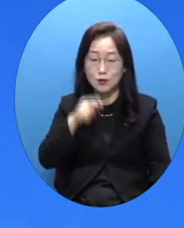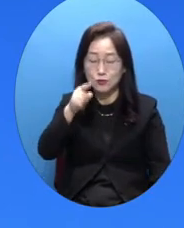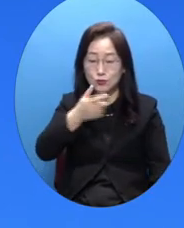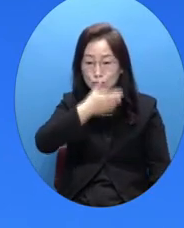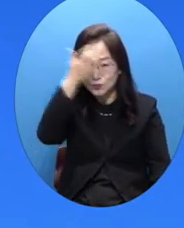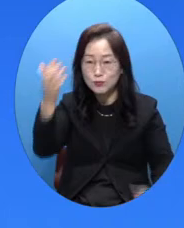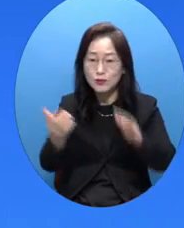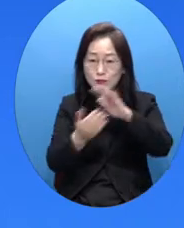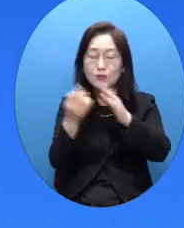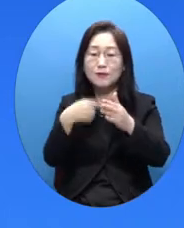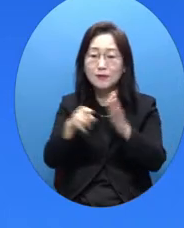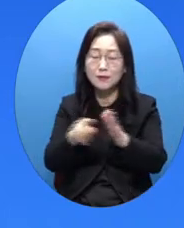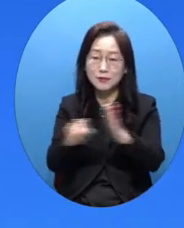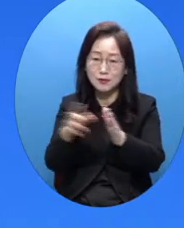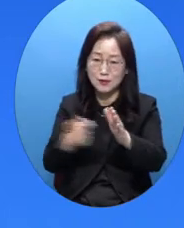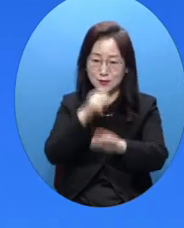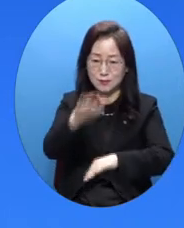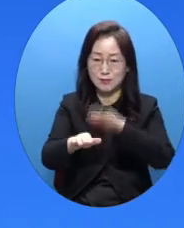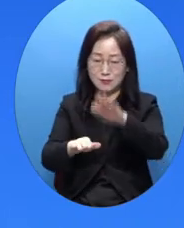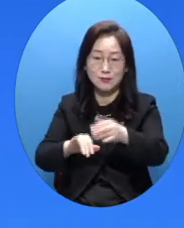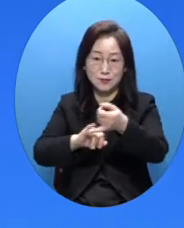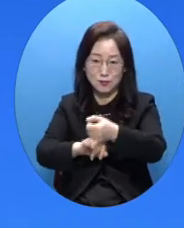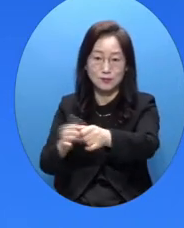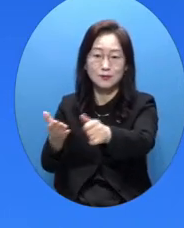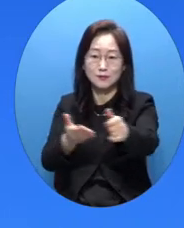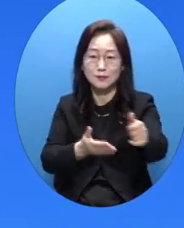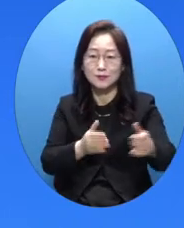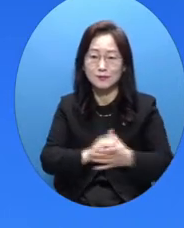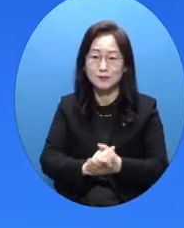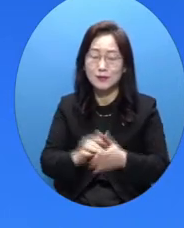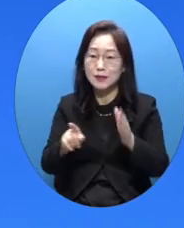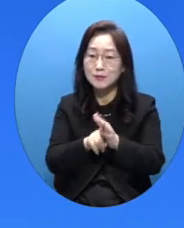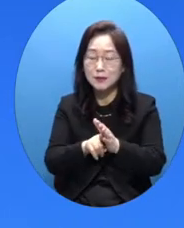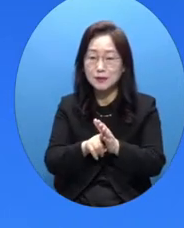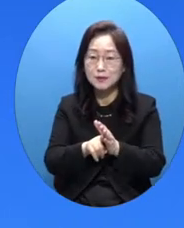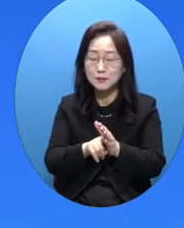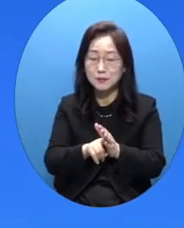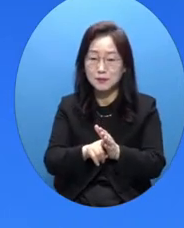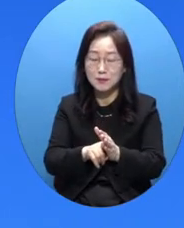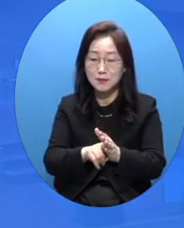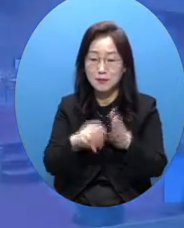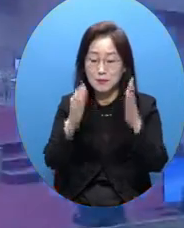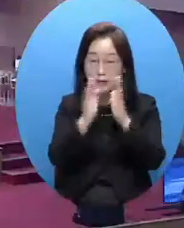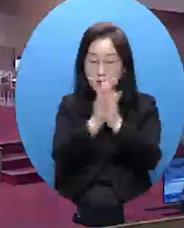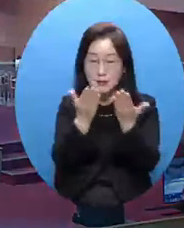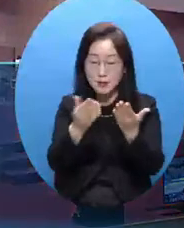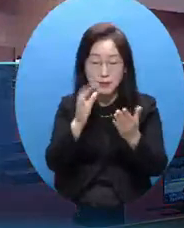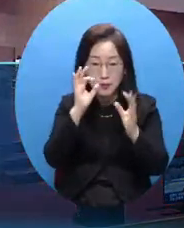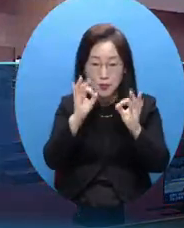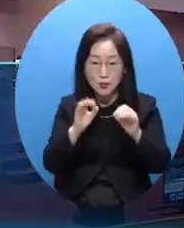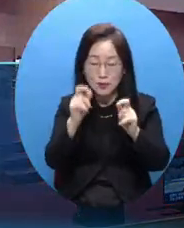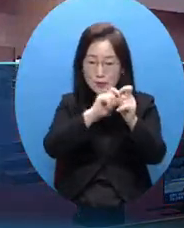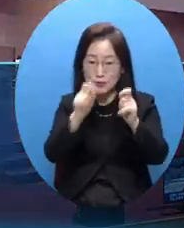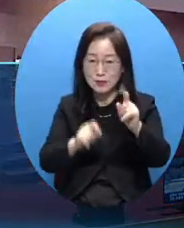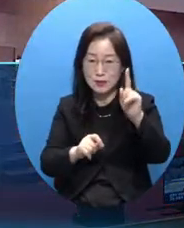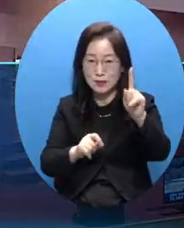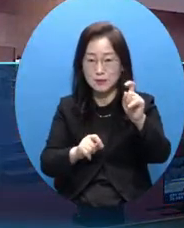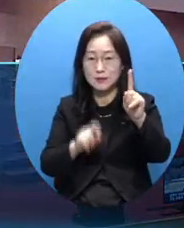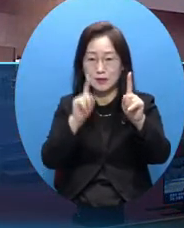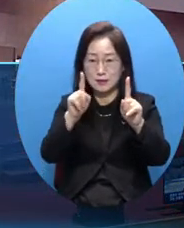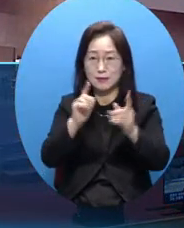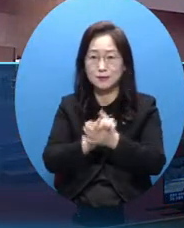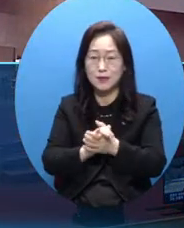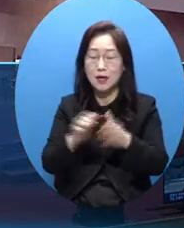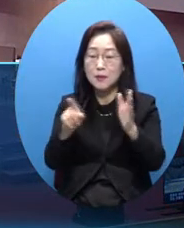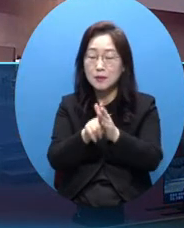loves us very much and all of us must have dreams and we must March for with faith in order to accomplish all of our